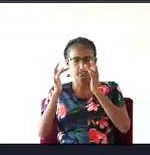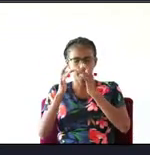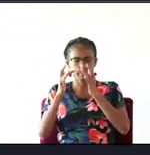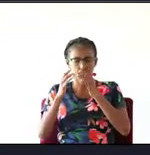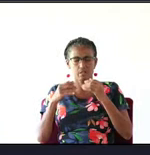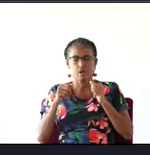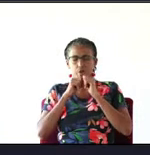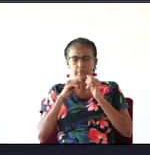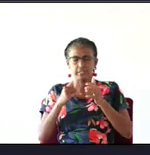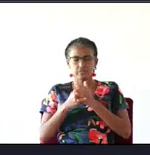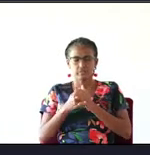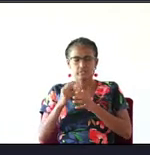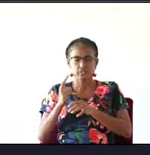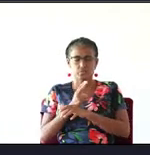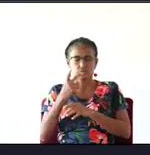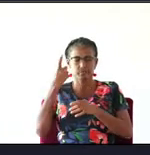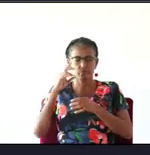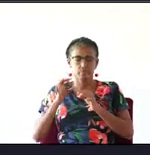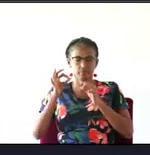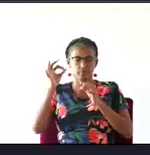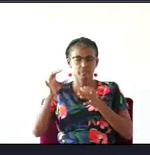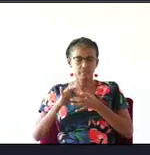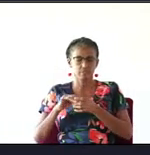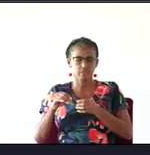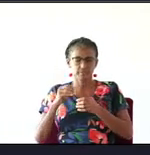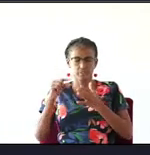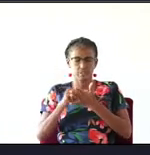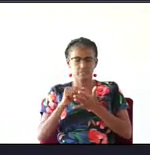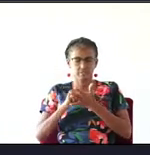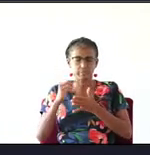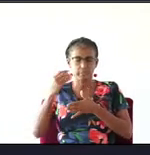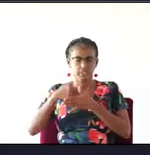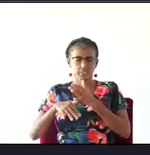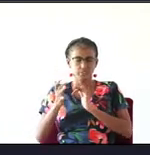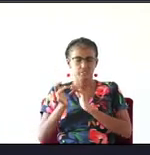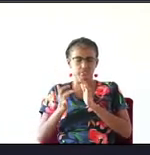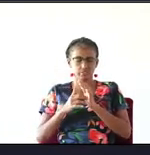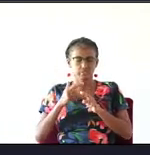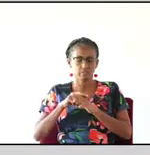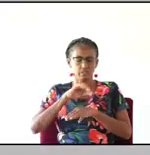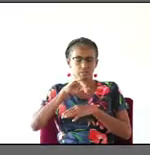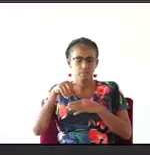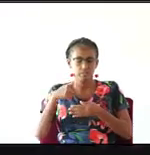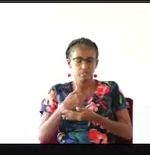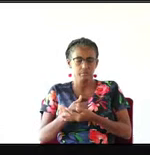furtherance of the gospel. In Jesus' name, amen.